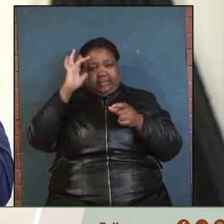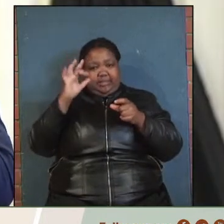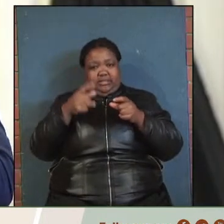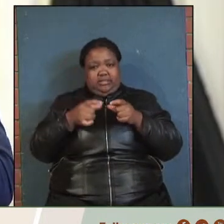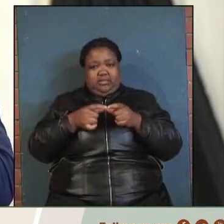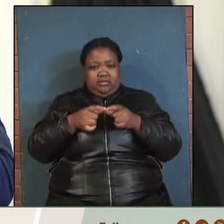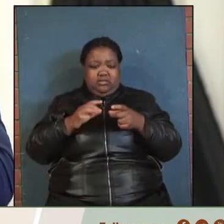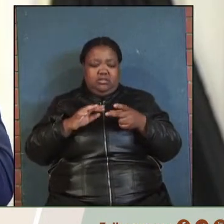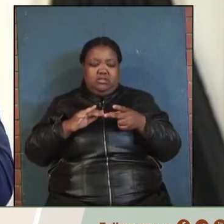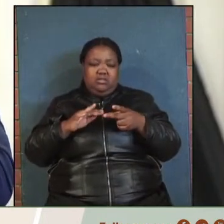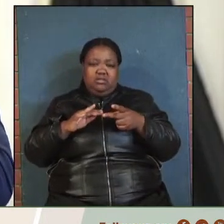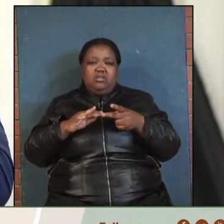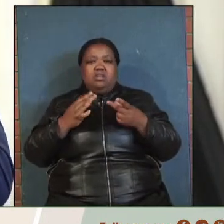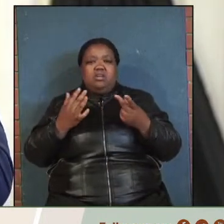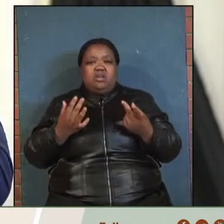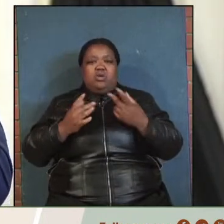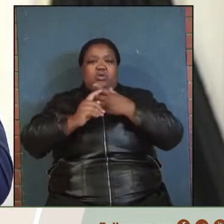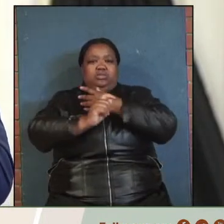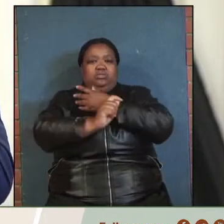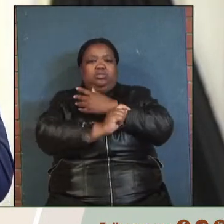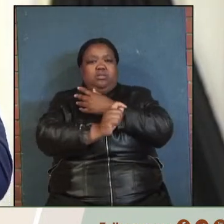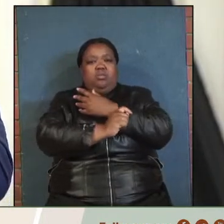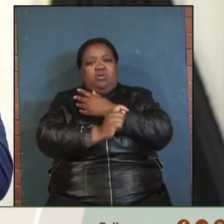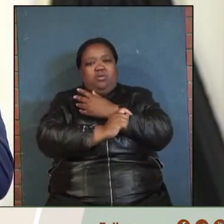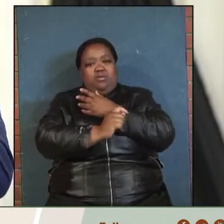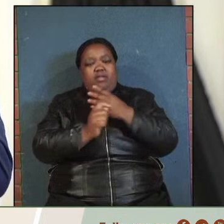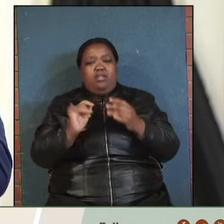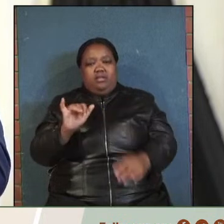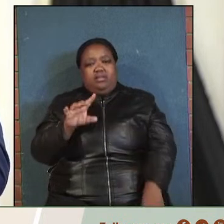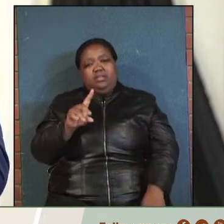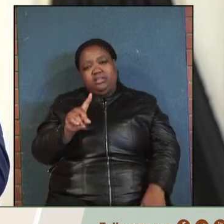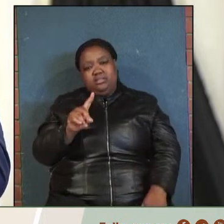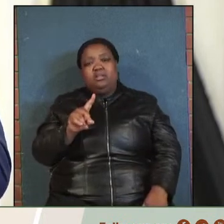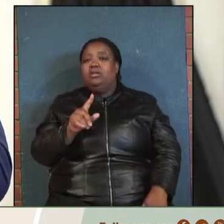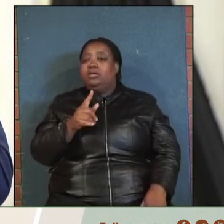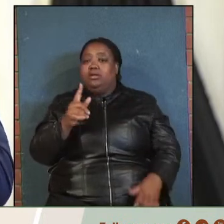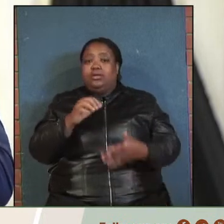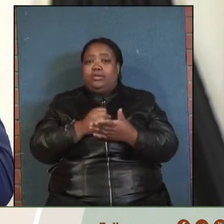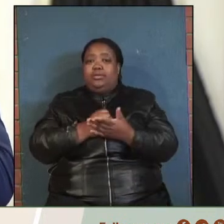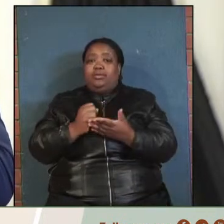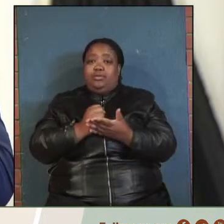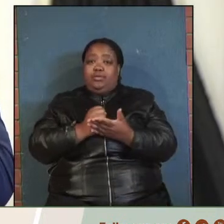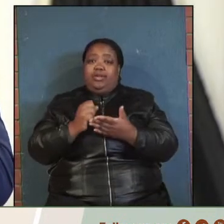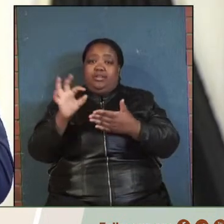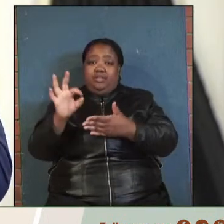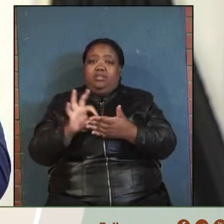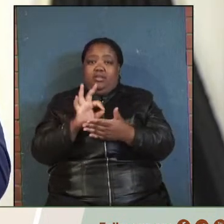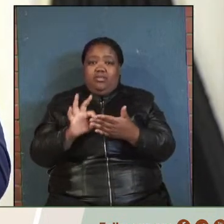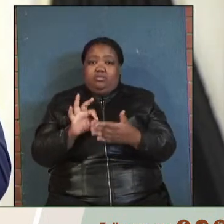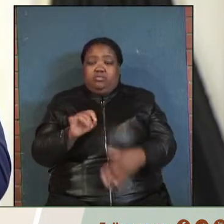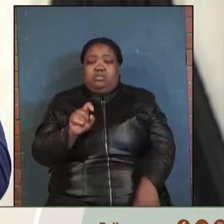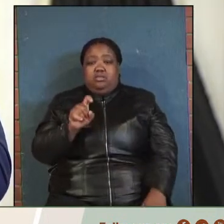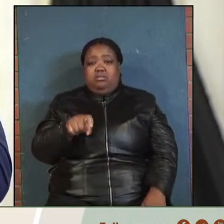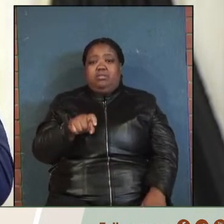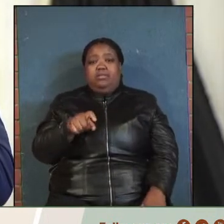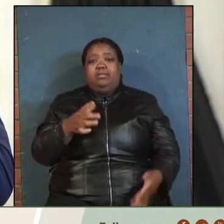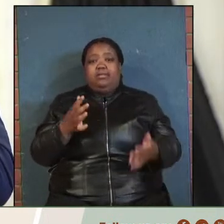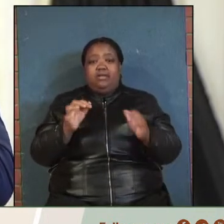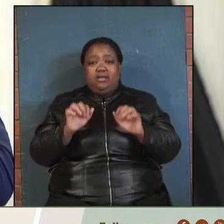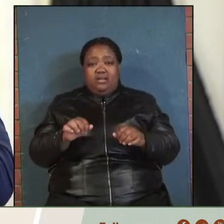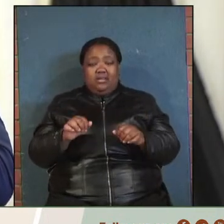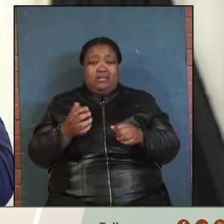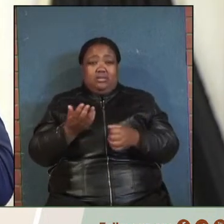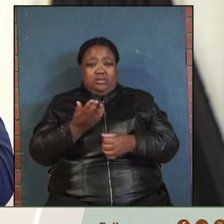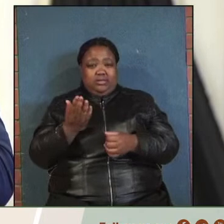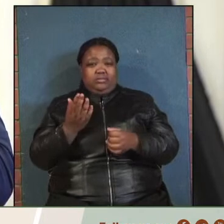of a temporary identity document, you need to be registered as a voter. It is your civic right that